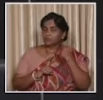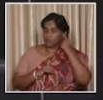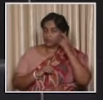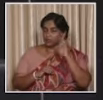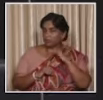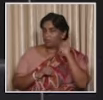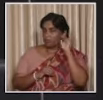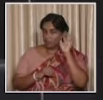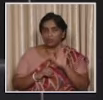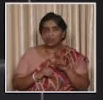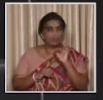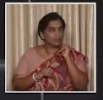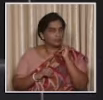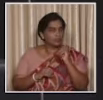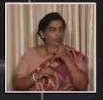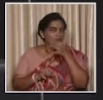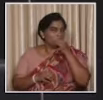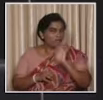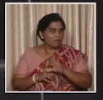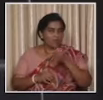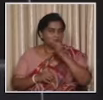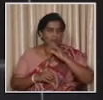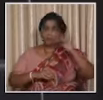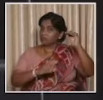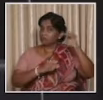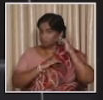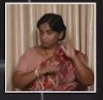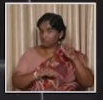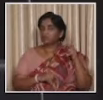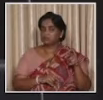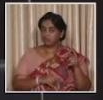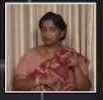been imported, which have now